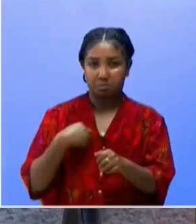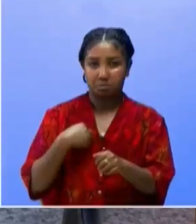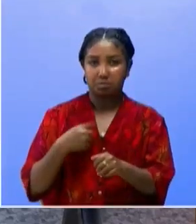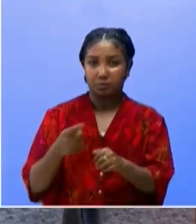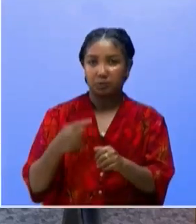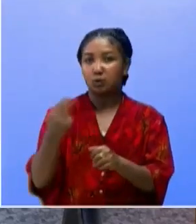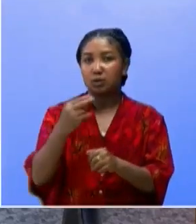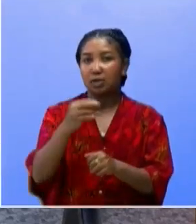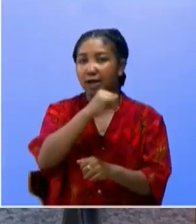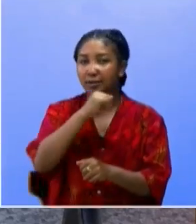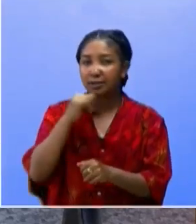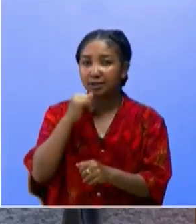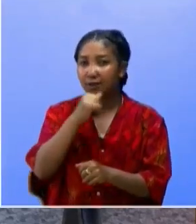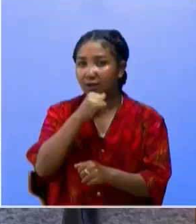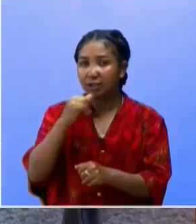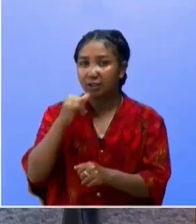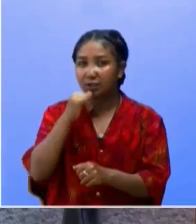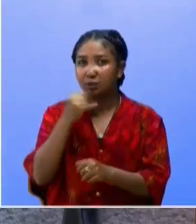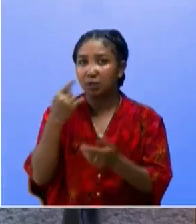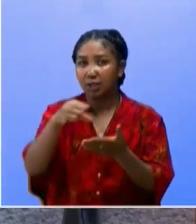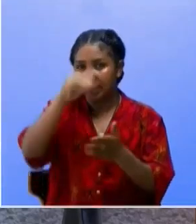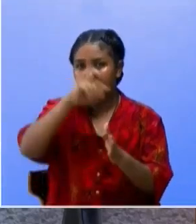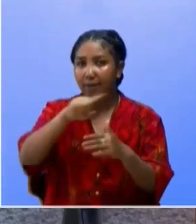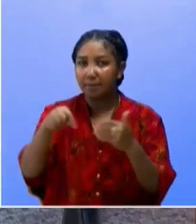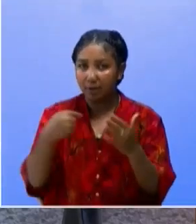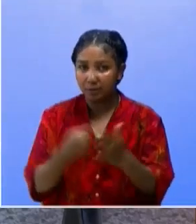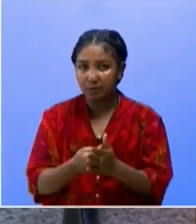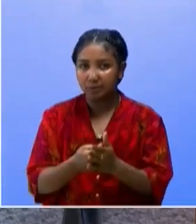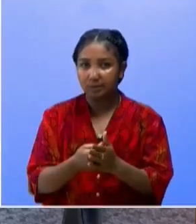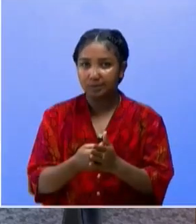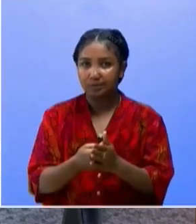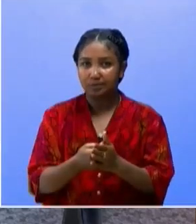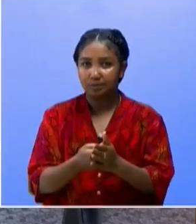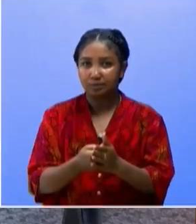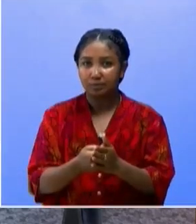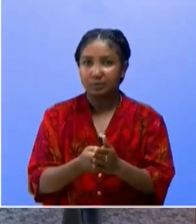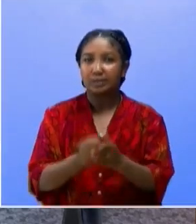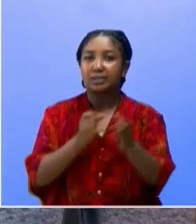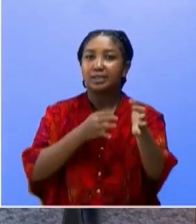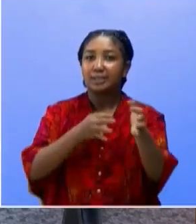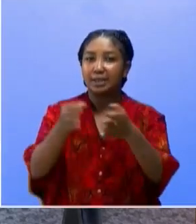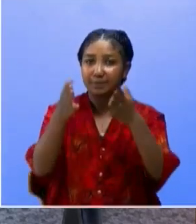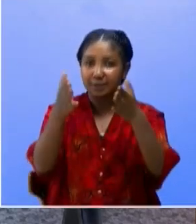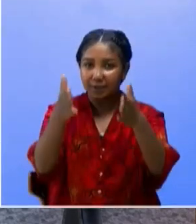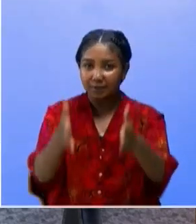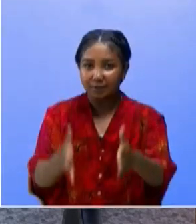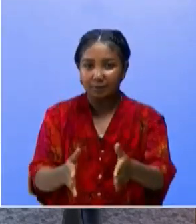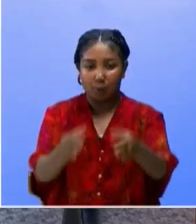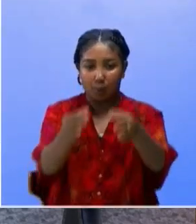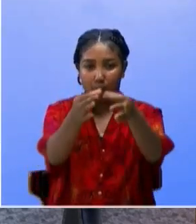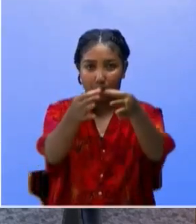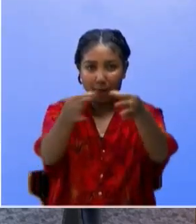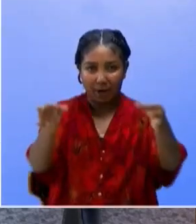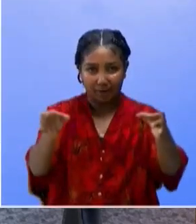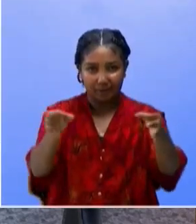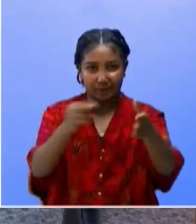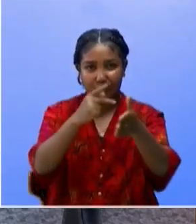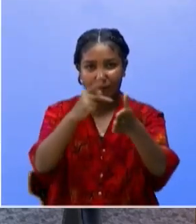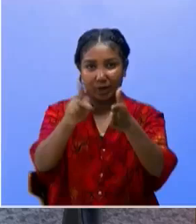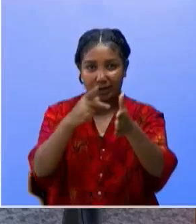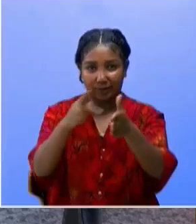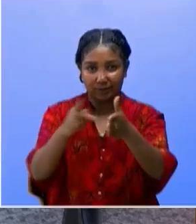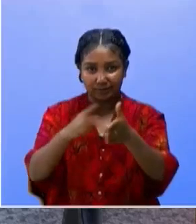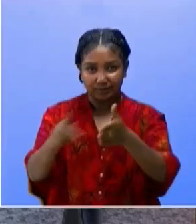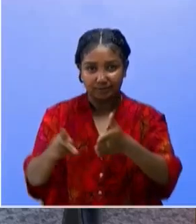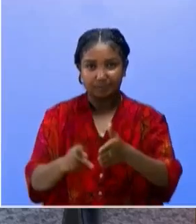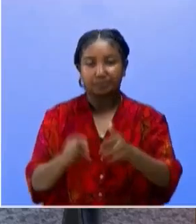were using adjectives when we learn about, yes, descriptive paragraph, right? Okay,